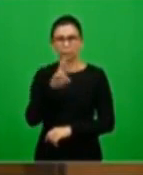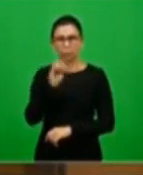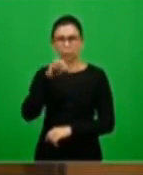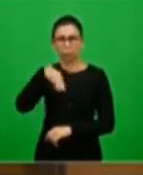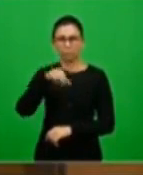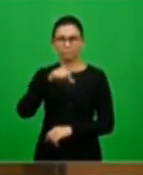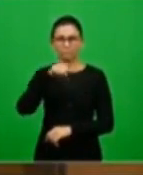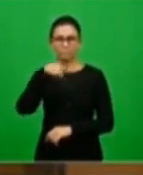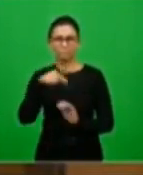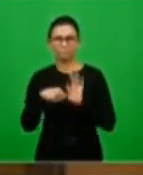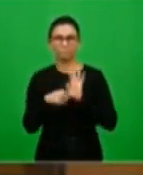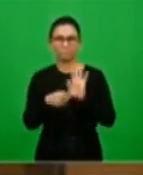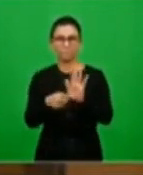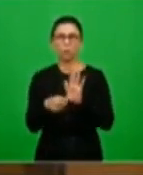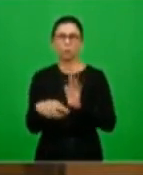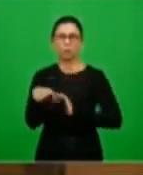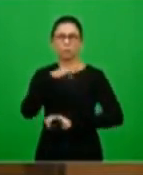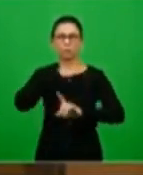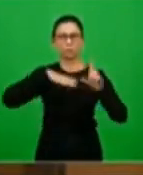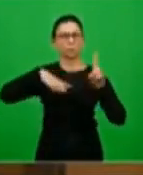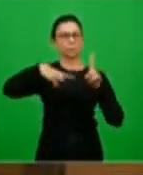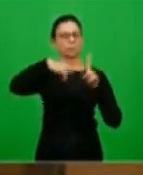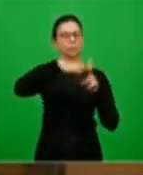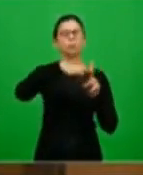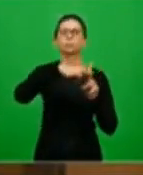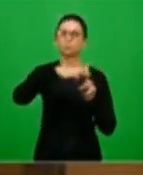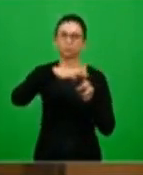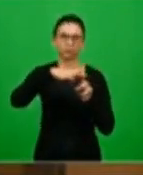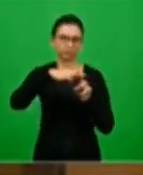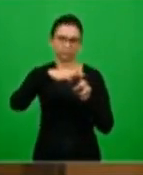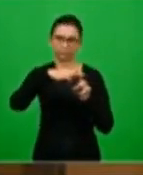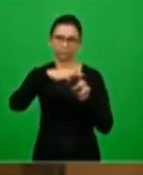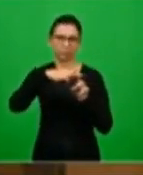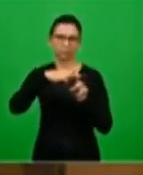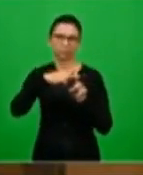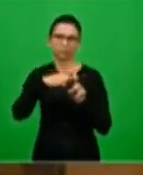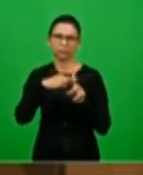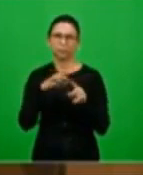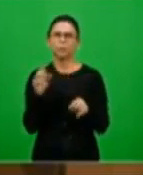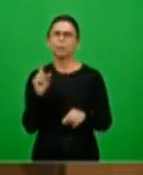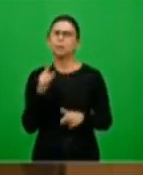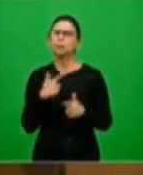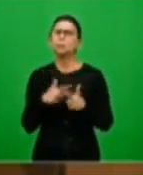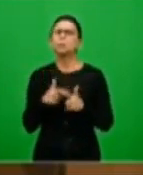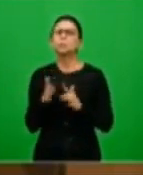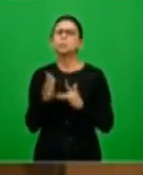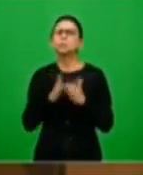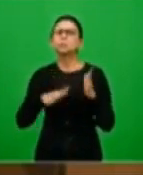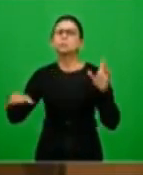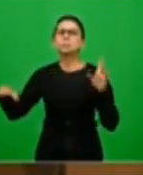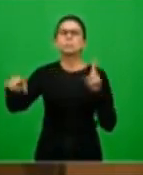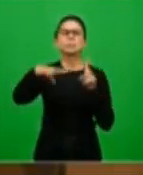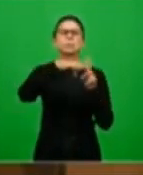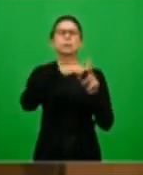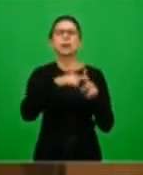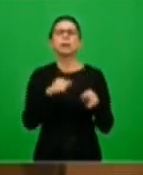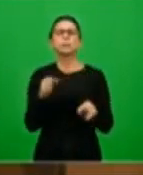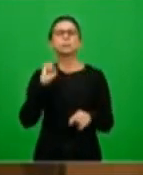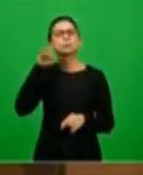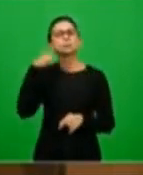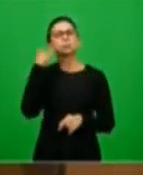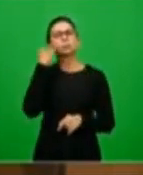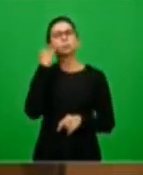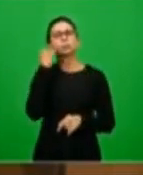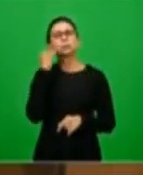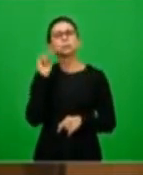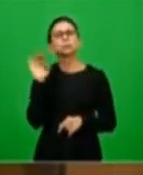sacrifice of Jesus. It took place spontaneously. Jesus didn't go to the cross because Judas betrayed him.